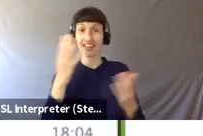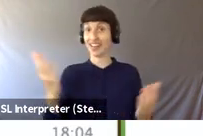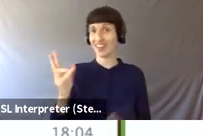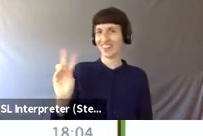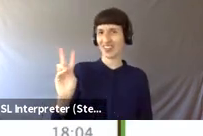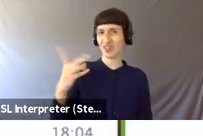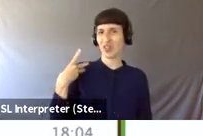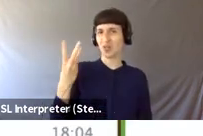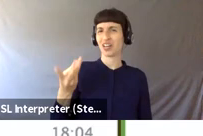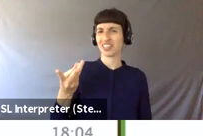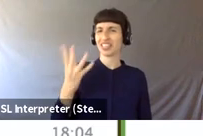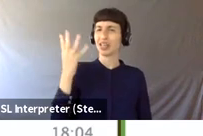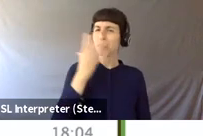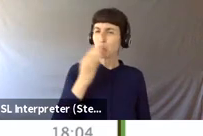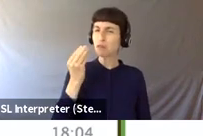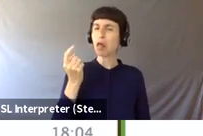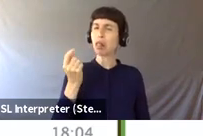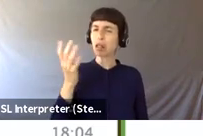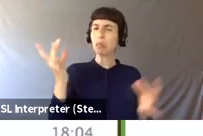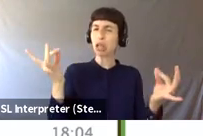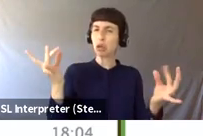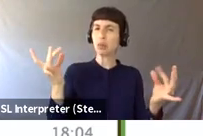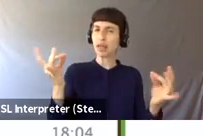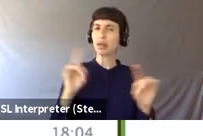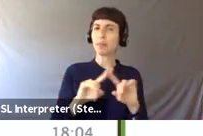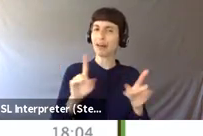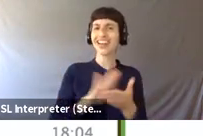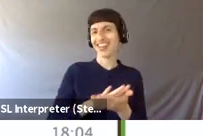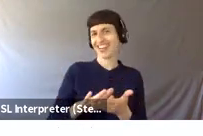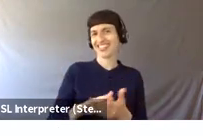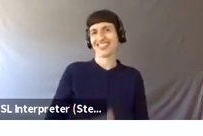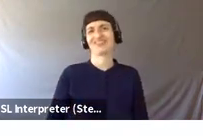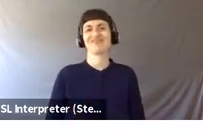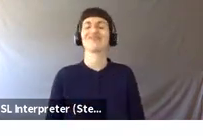Washington. It is a little humid, but it's nice.